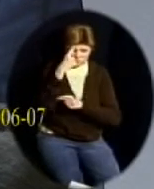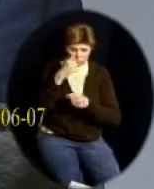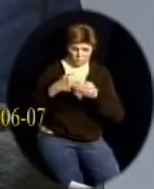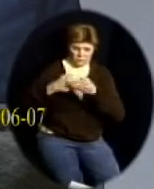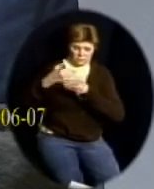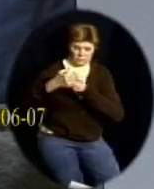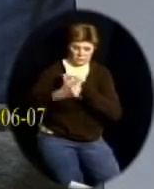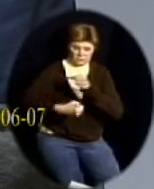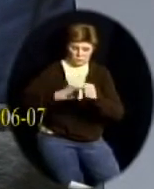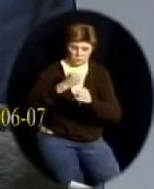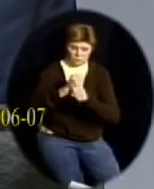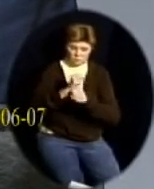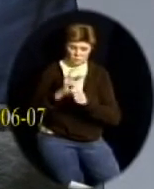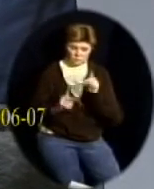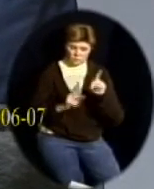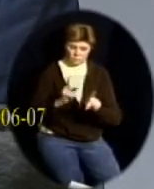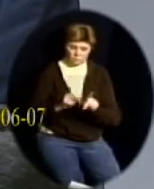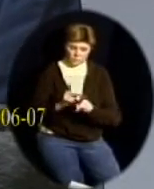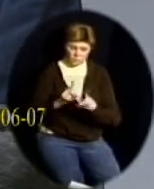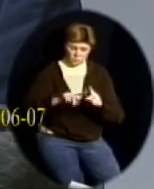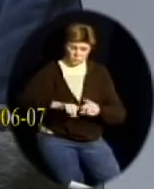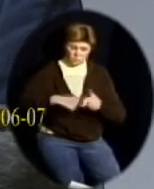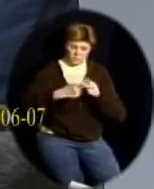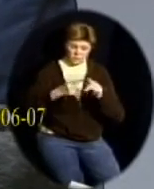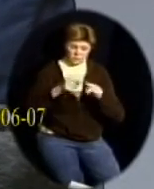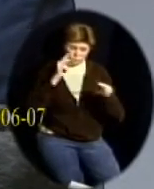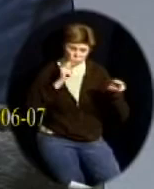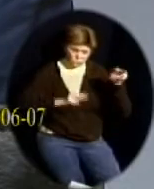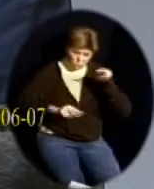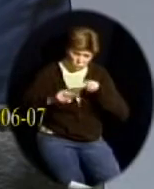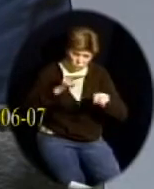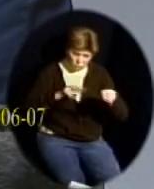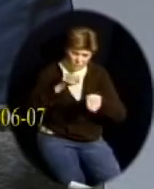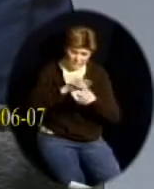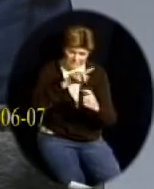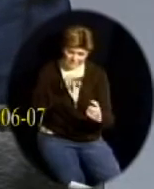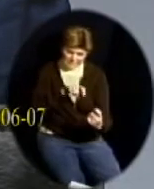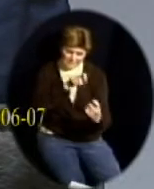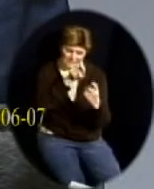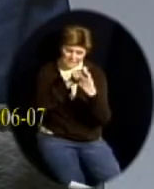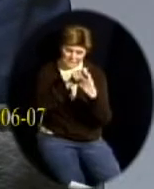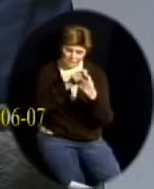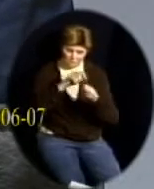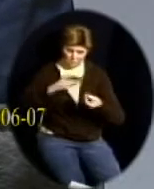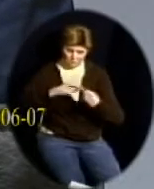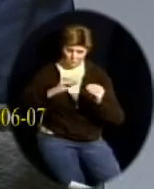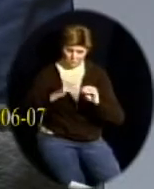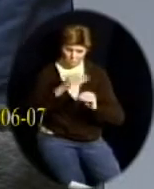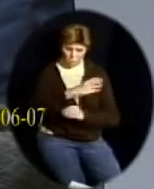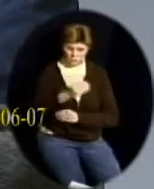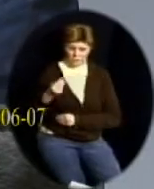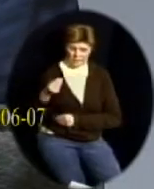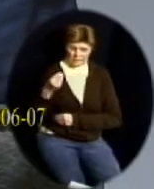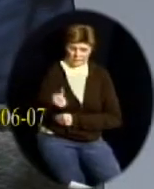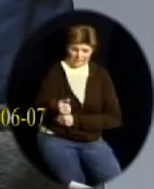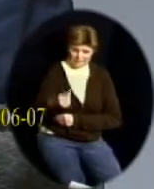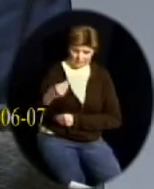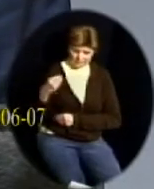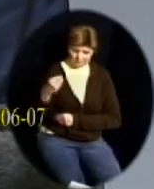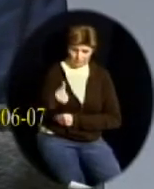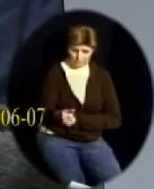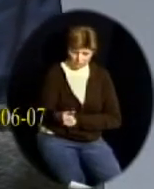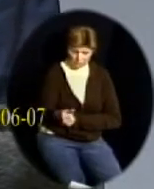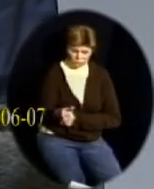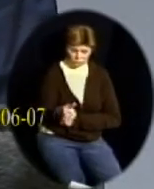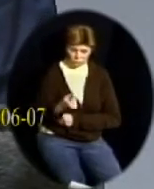detailed numbers for expenditures down to the account number, that isn't going to happen. But what we're going to try to look is at the big overview